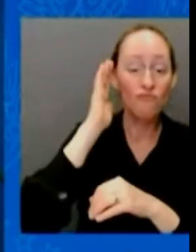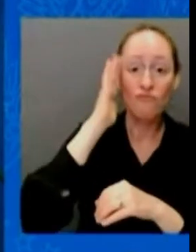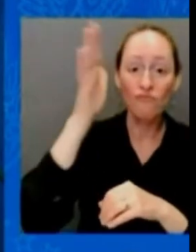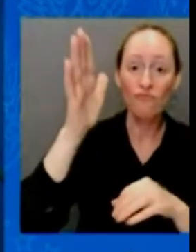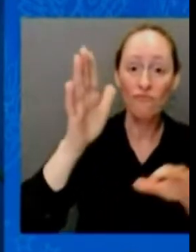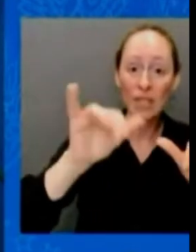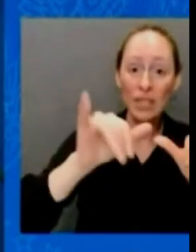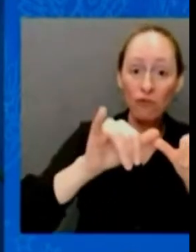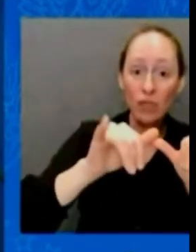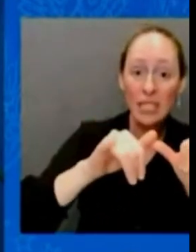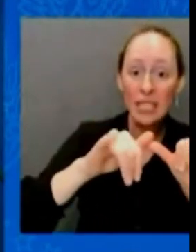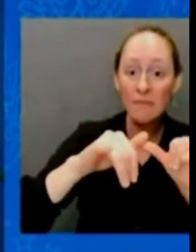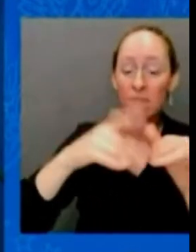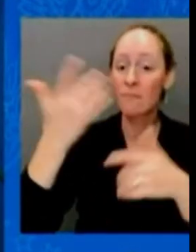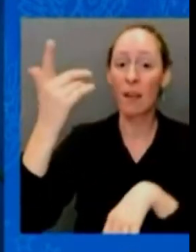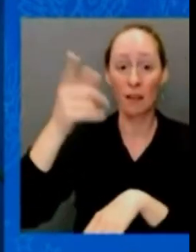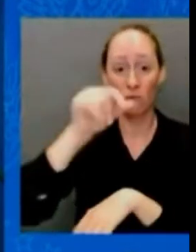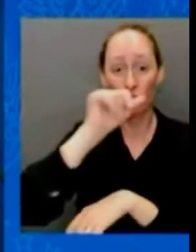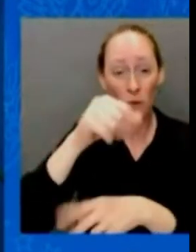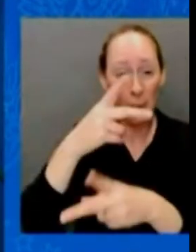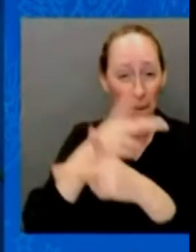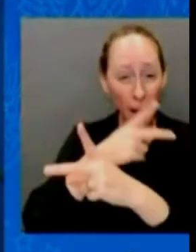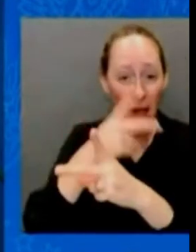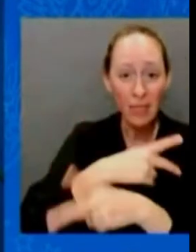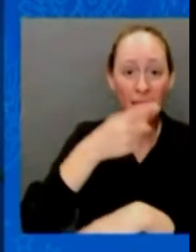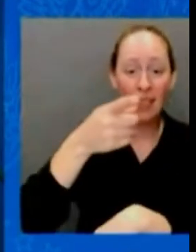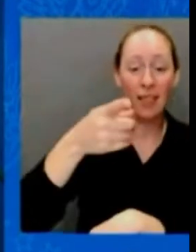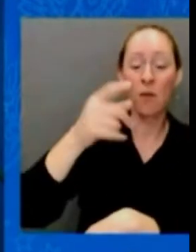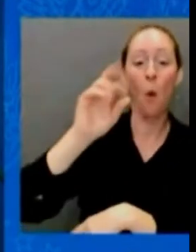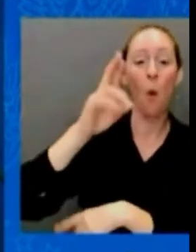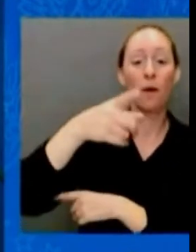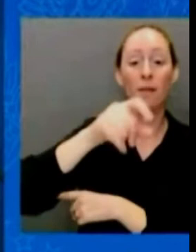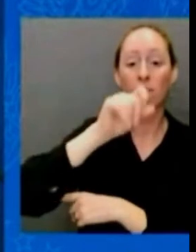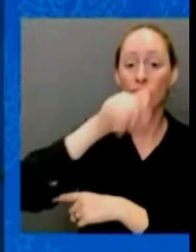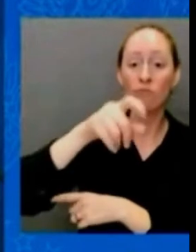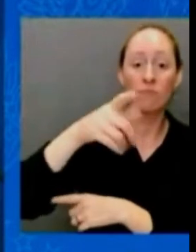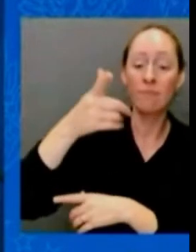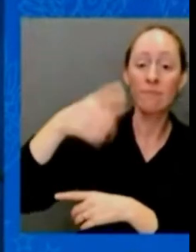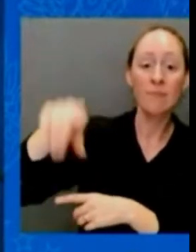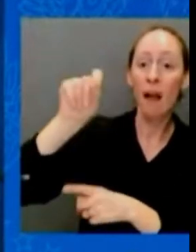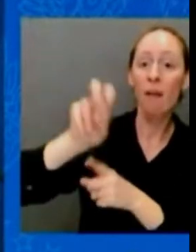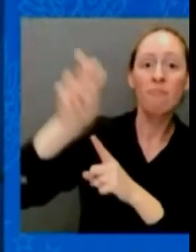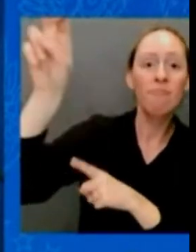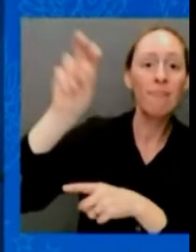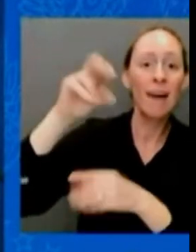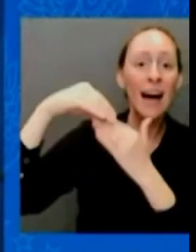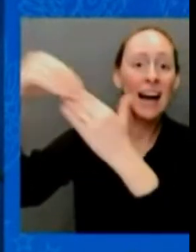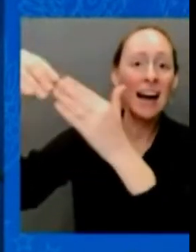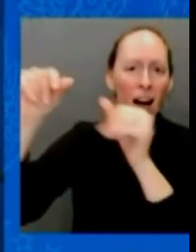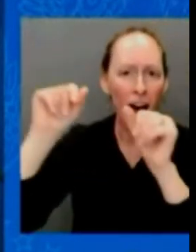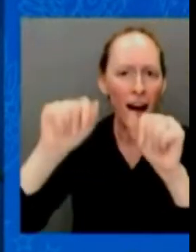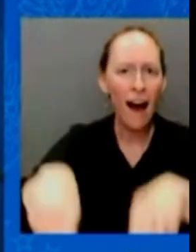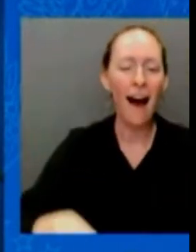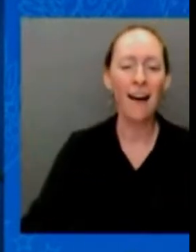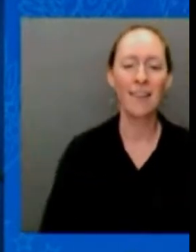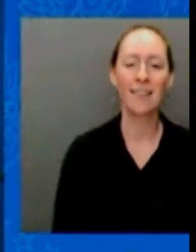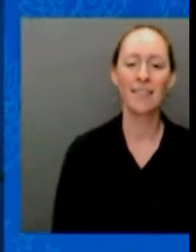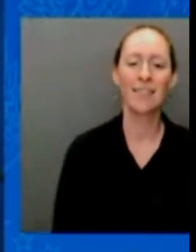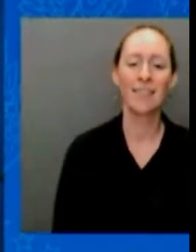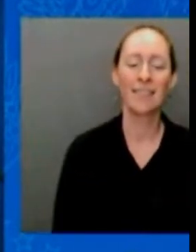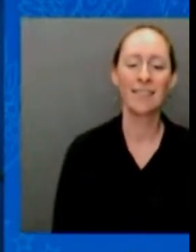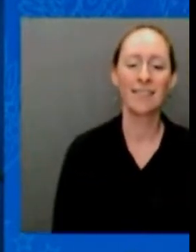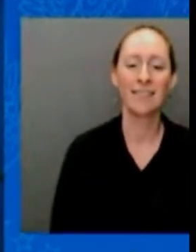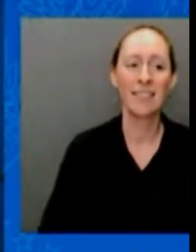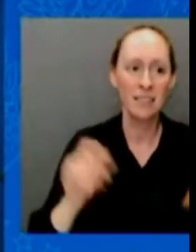I can be the future of this country, the leader and the builder to see made in America once again right here